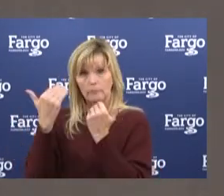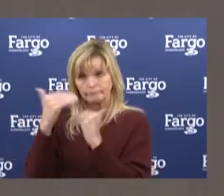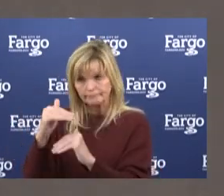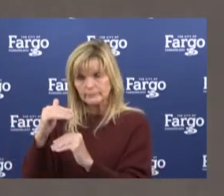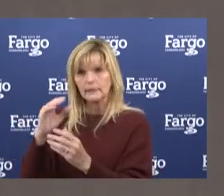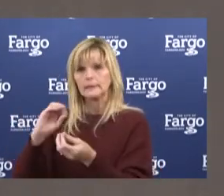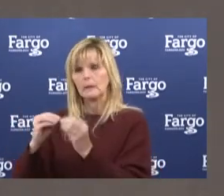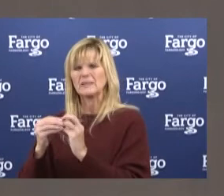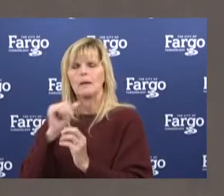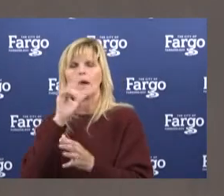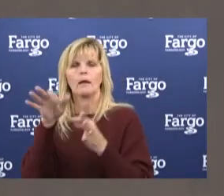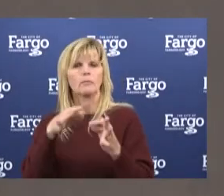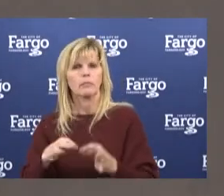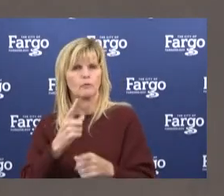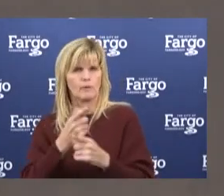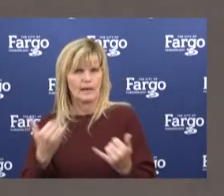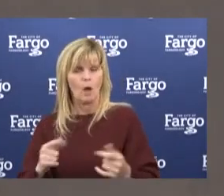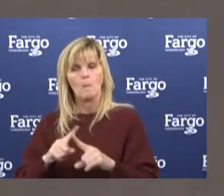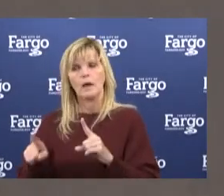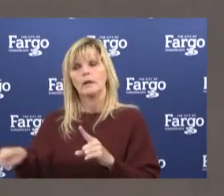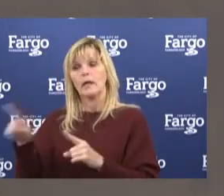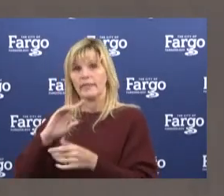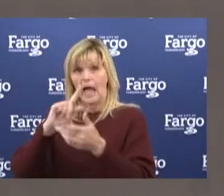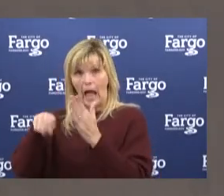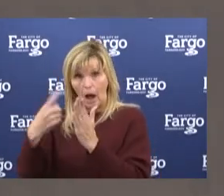won't go into those particular details.